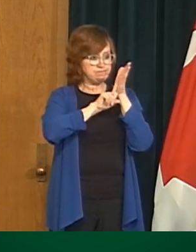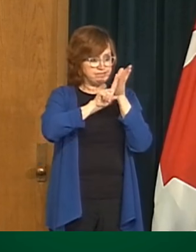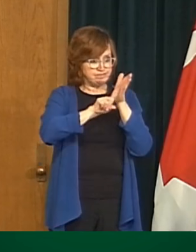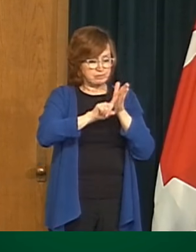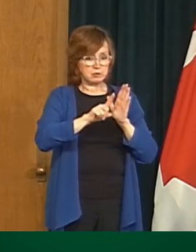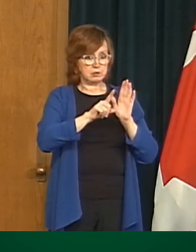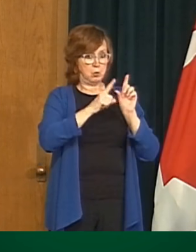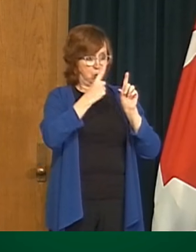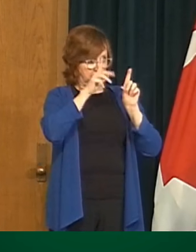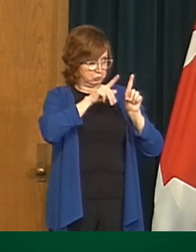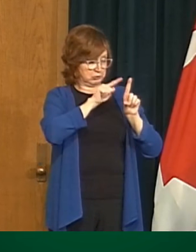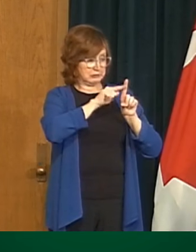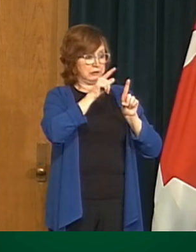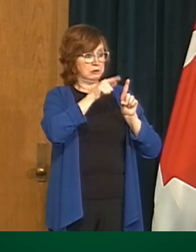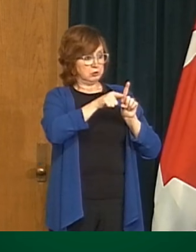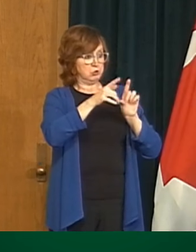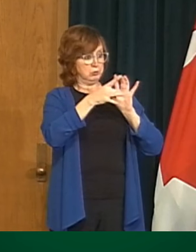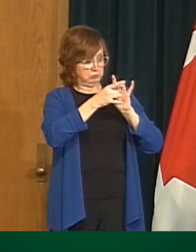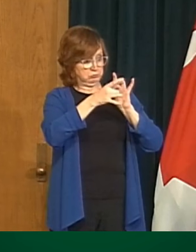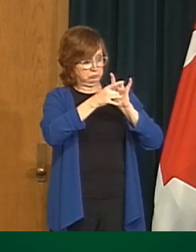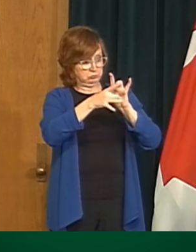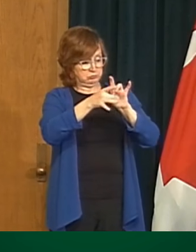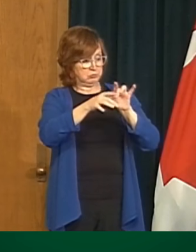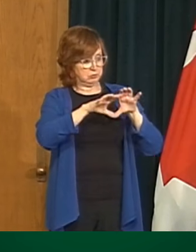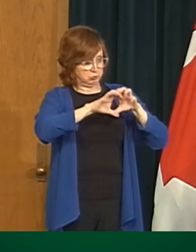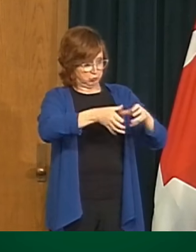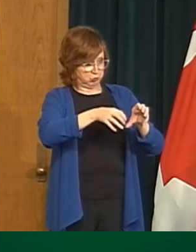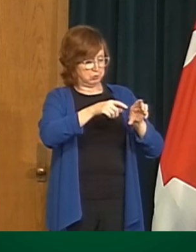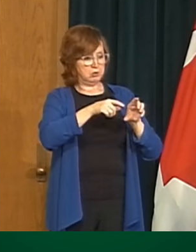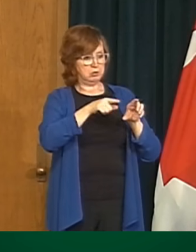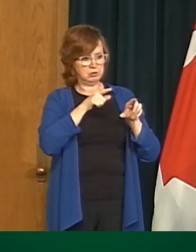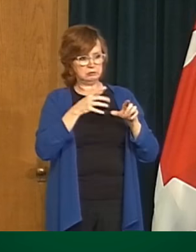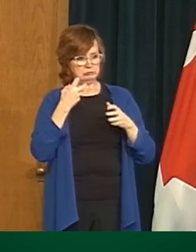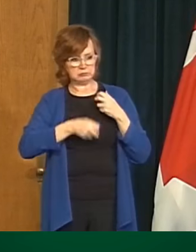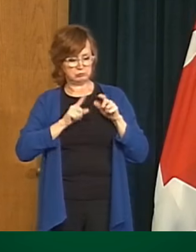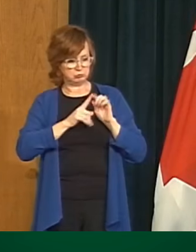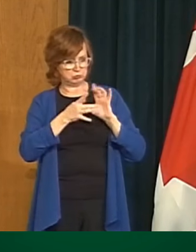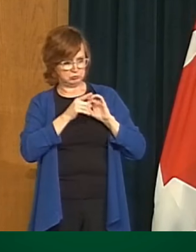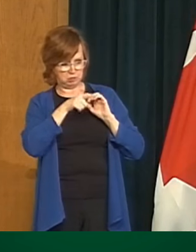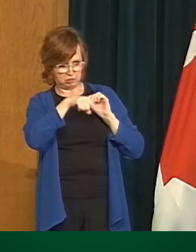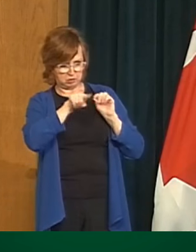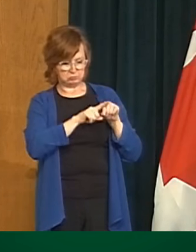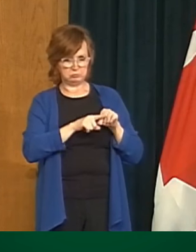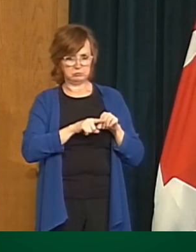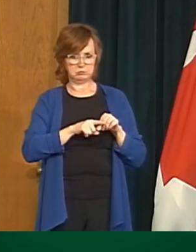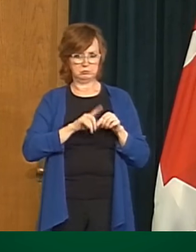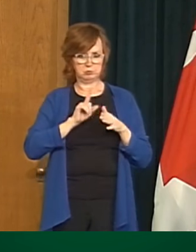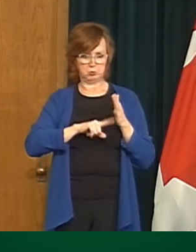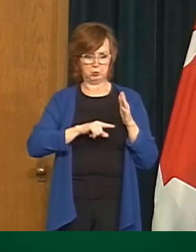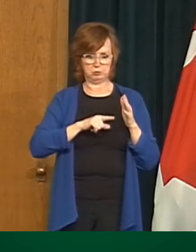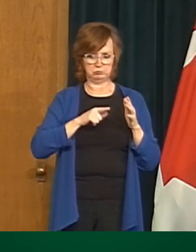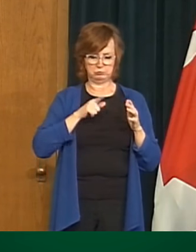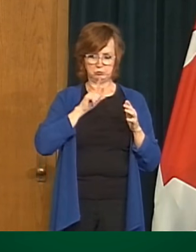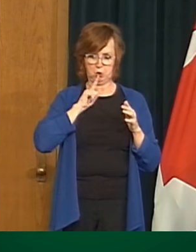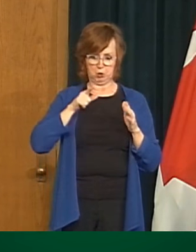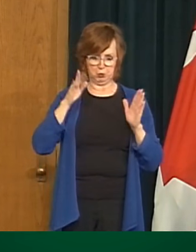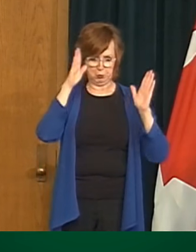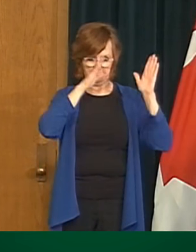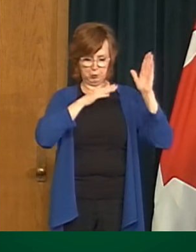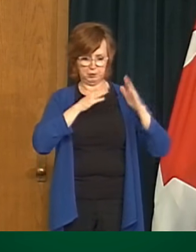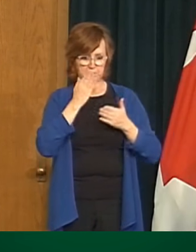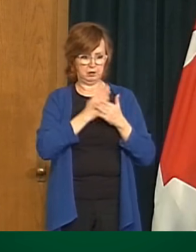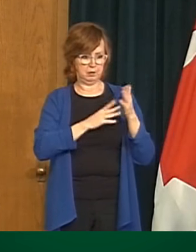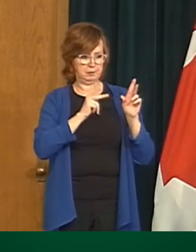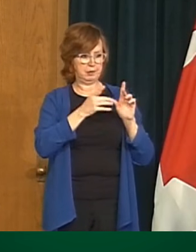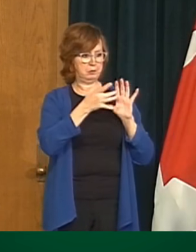of cases, and I'm just wondering how you respond to that. Are you feeling concerned that some people may